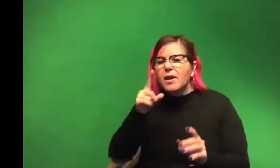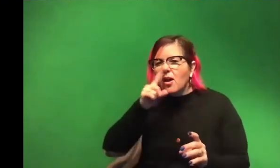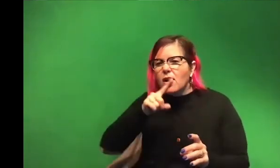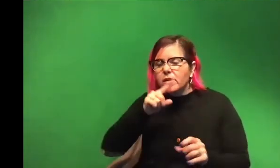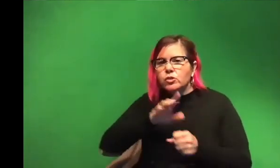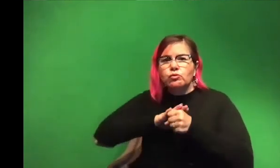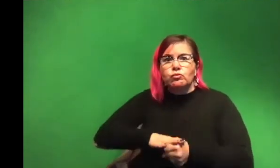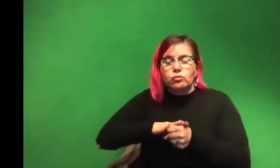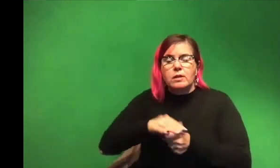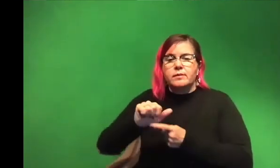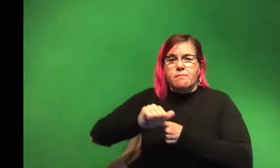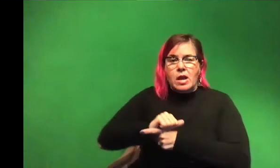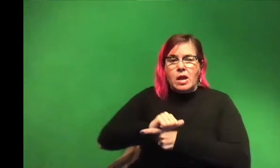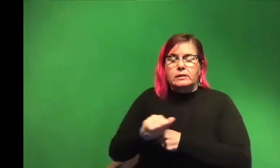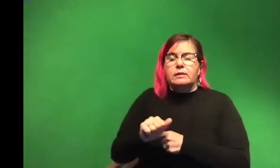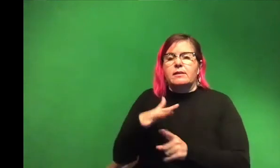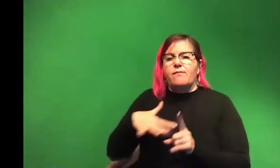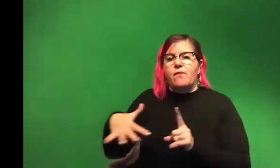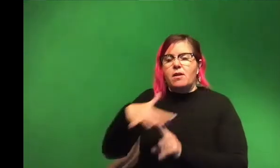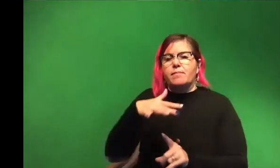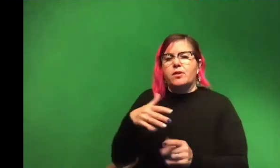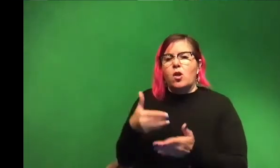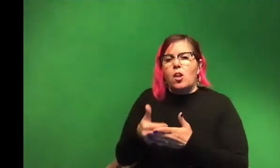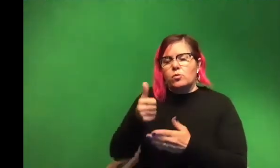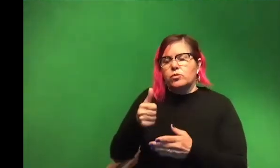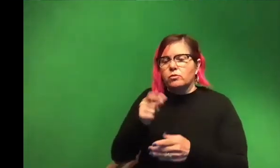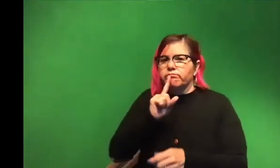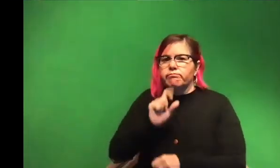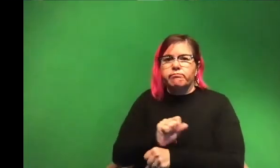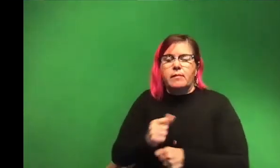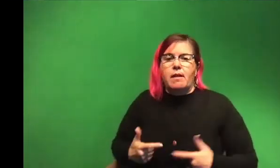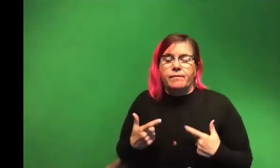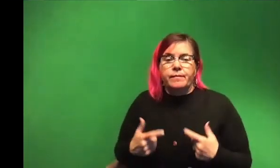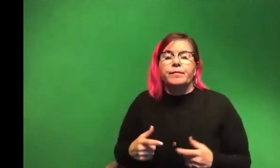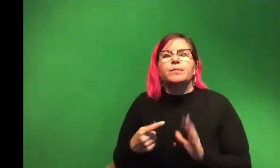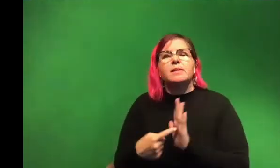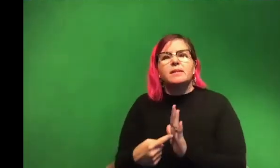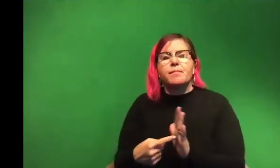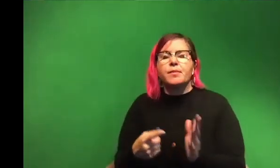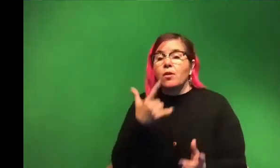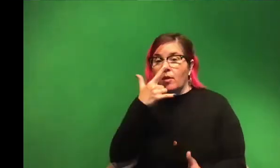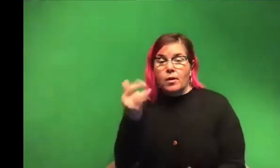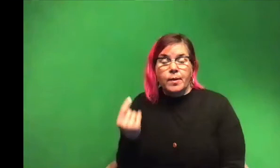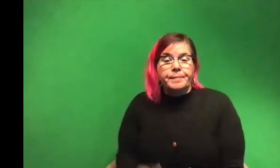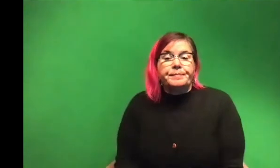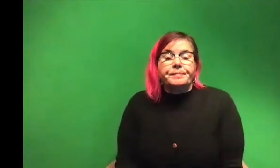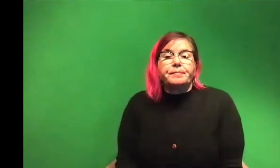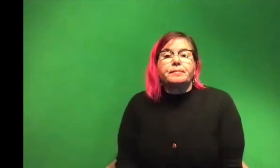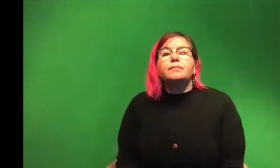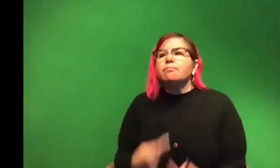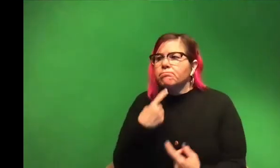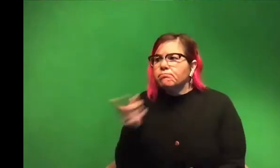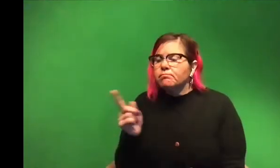to practice in an environment that's closer to real life. So, for example, what that might look like, we may tell